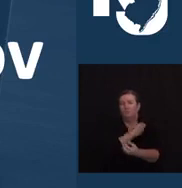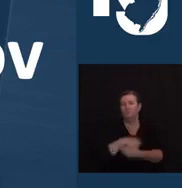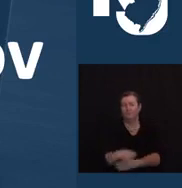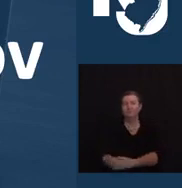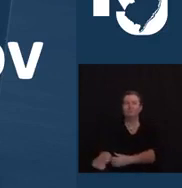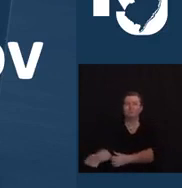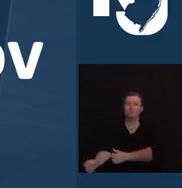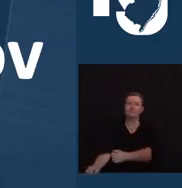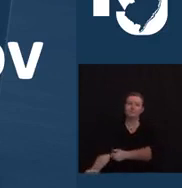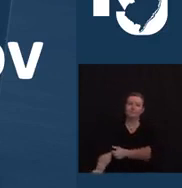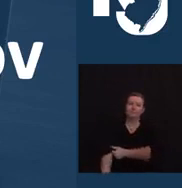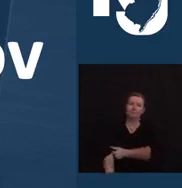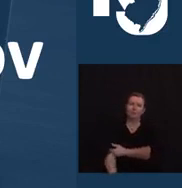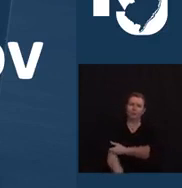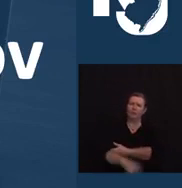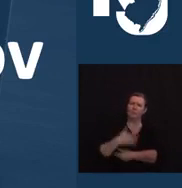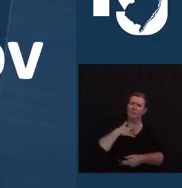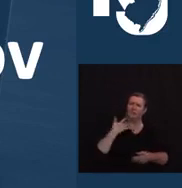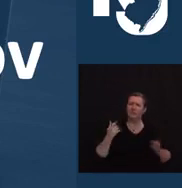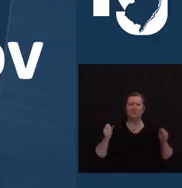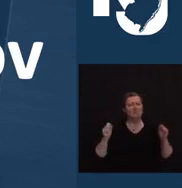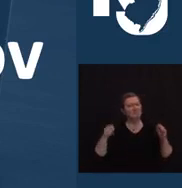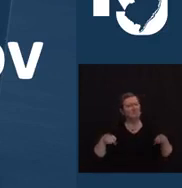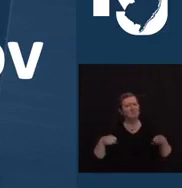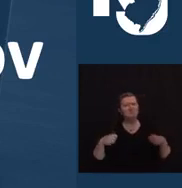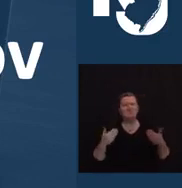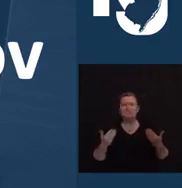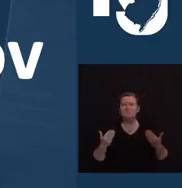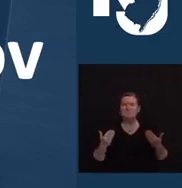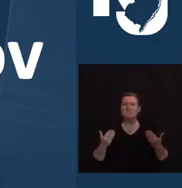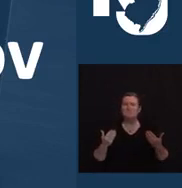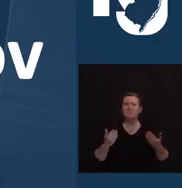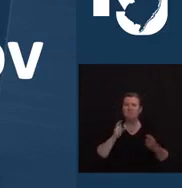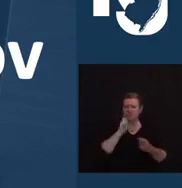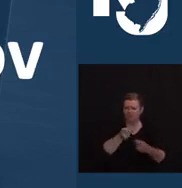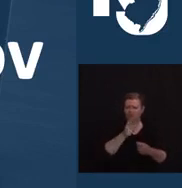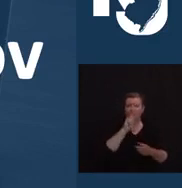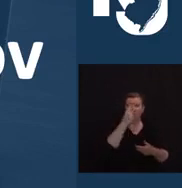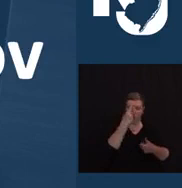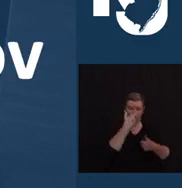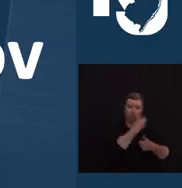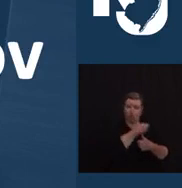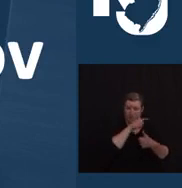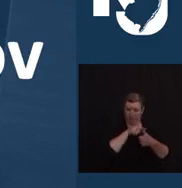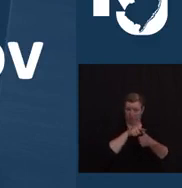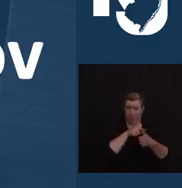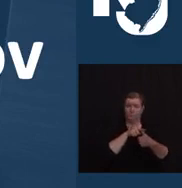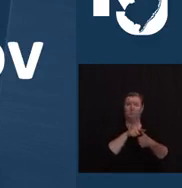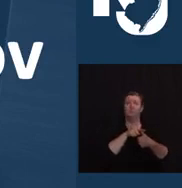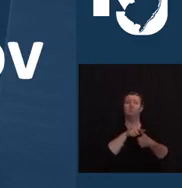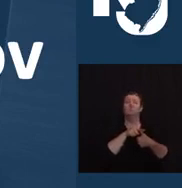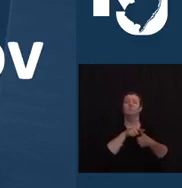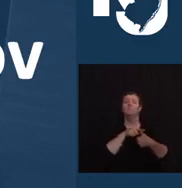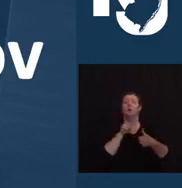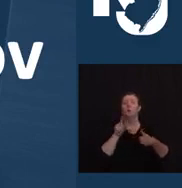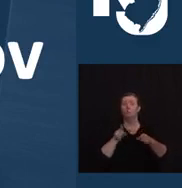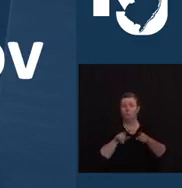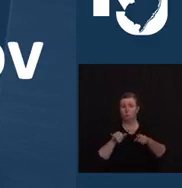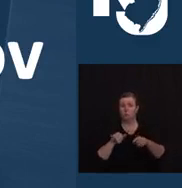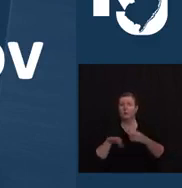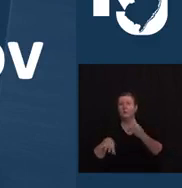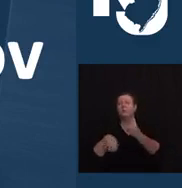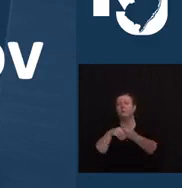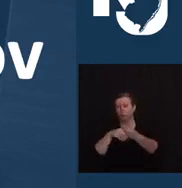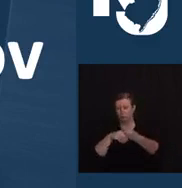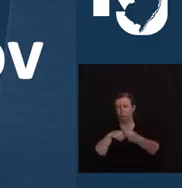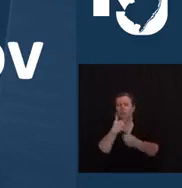serve both those getting their first doses, especially in high-risk and high-need areas, and those eligible for their boosters, who